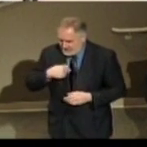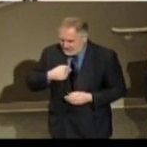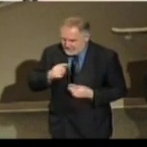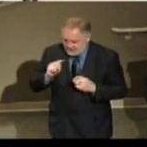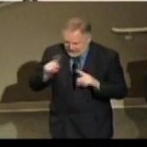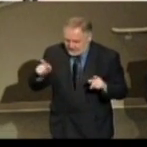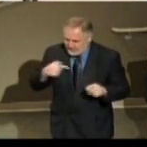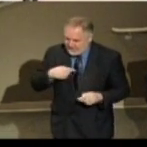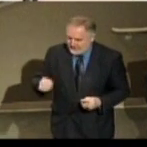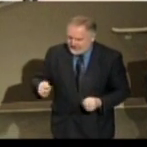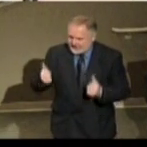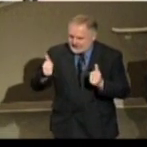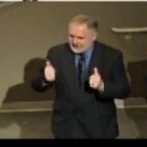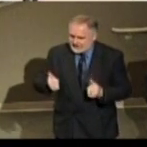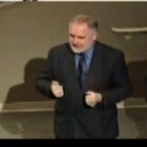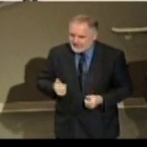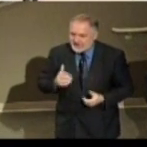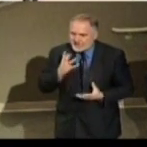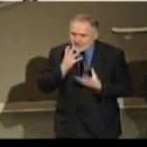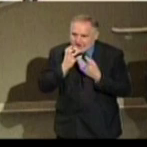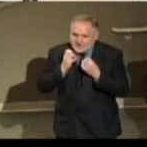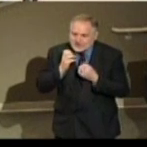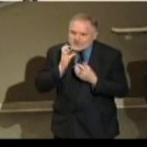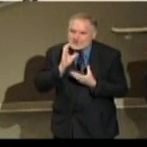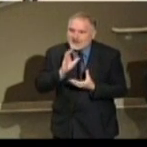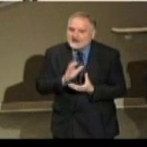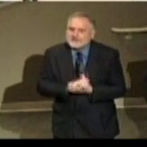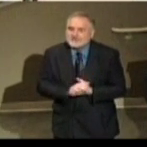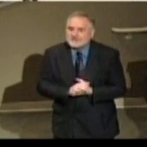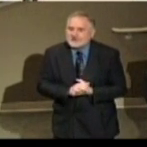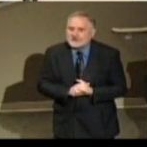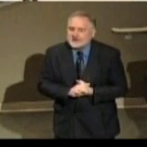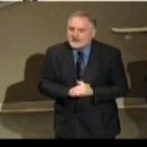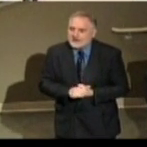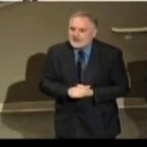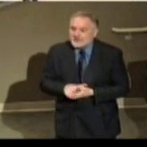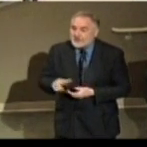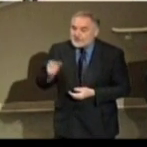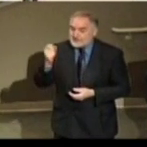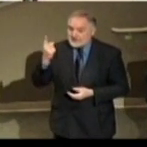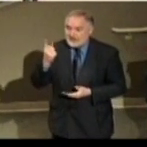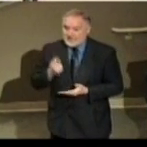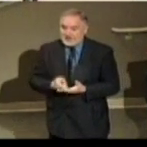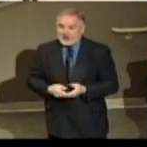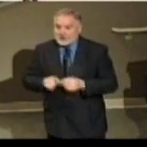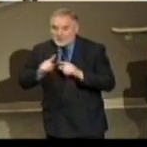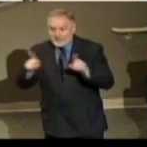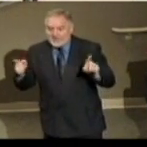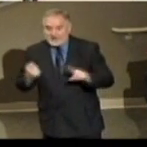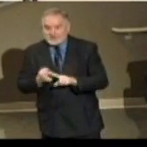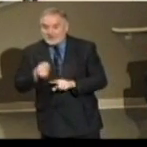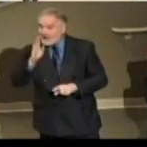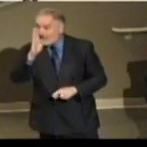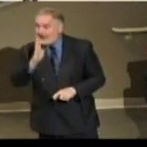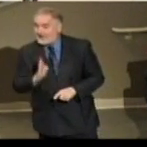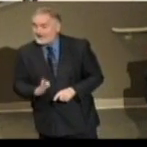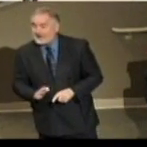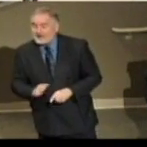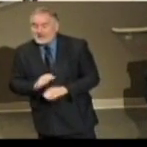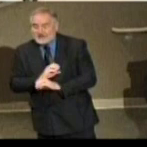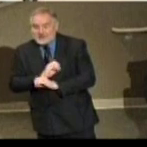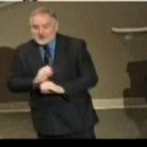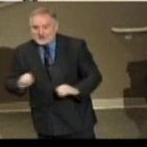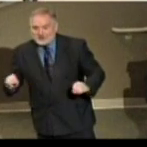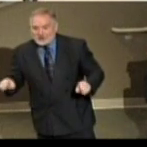immediately. My precious wife. Do you understand? These are commands of God. There is